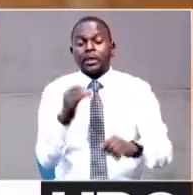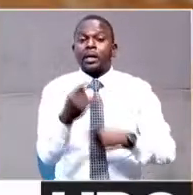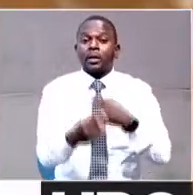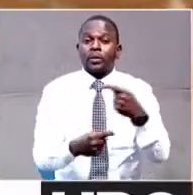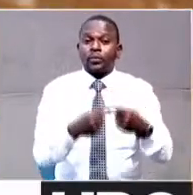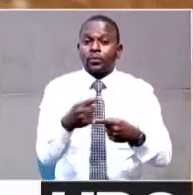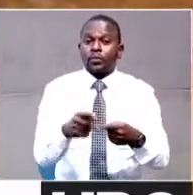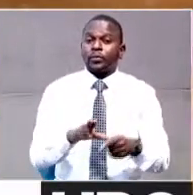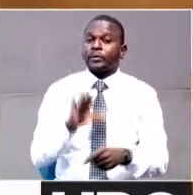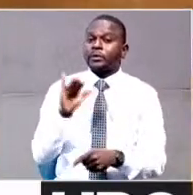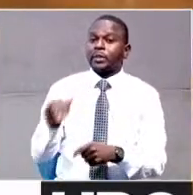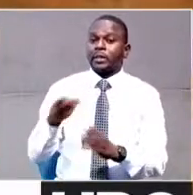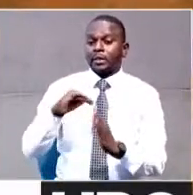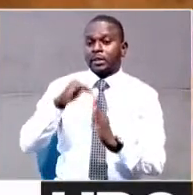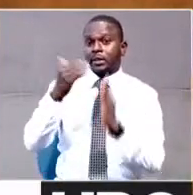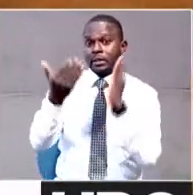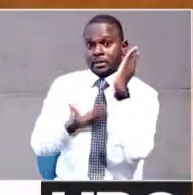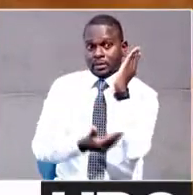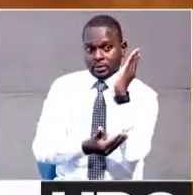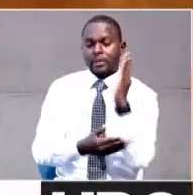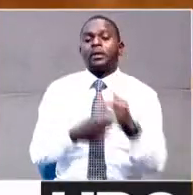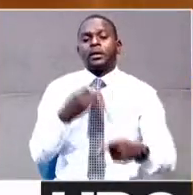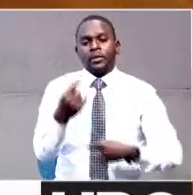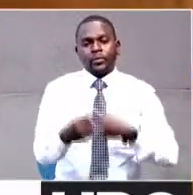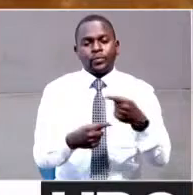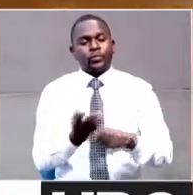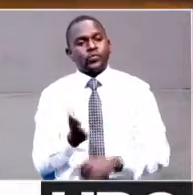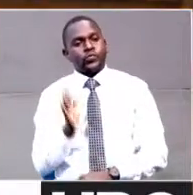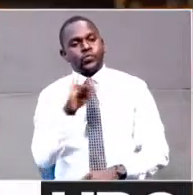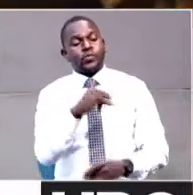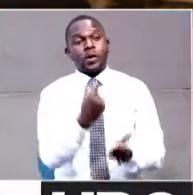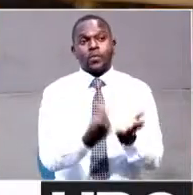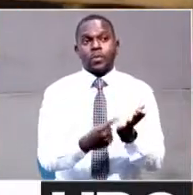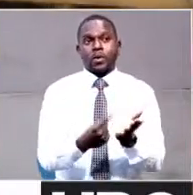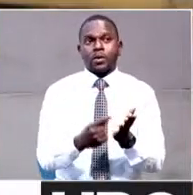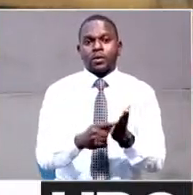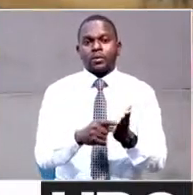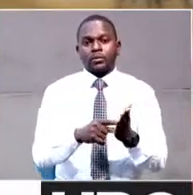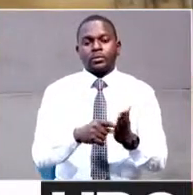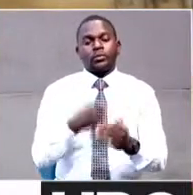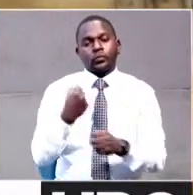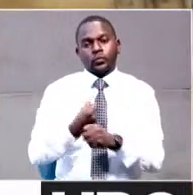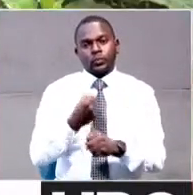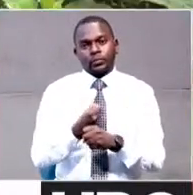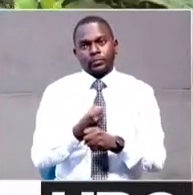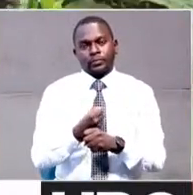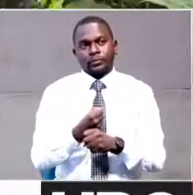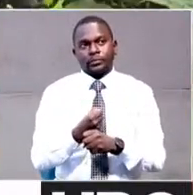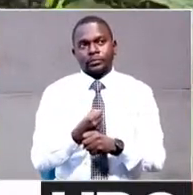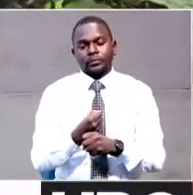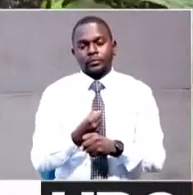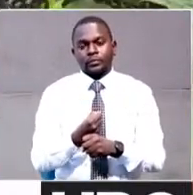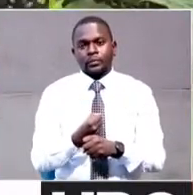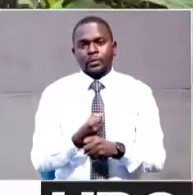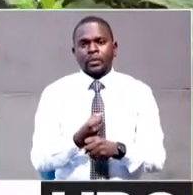sustainability while in Dubai, as the process for her return to Uganda was still being worked on. They are telling her she can't